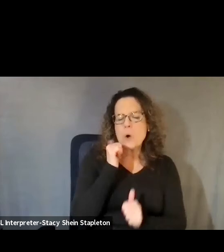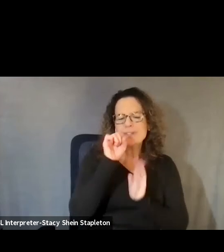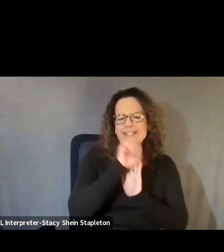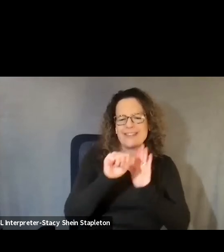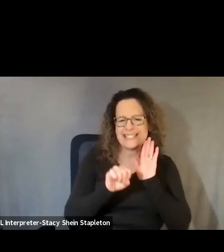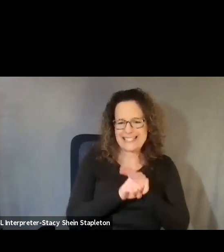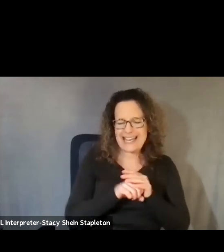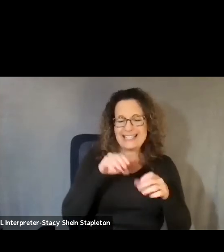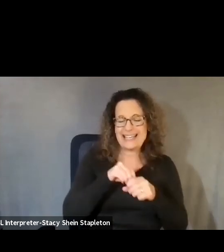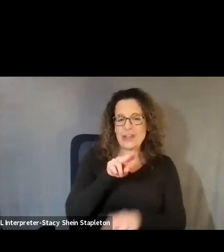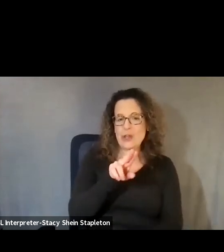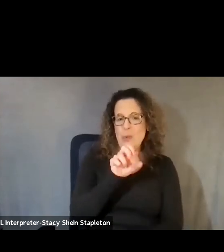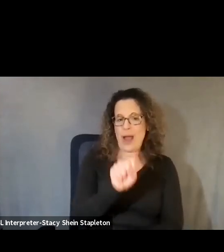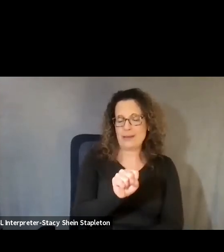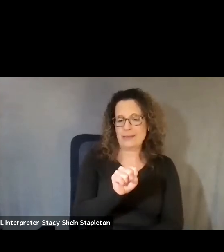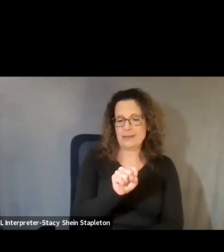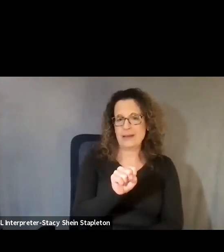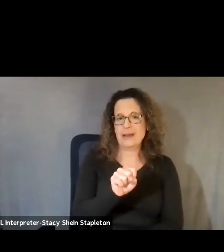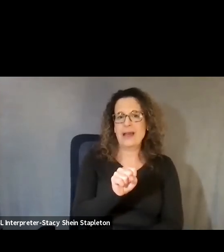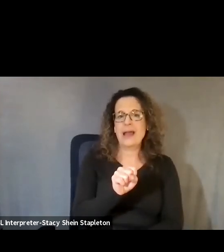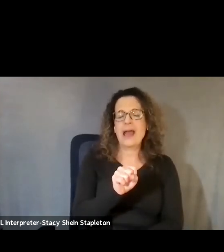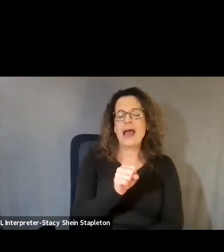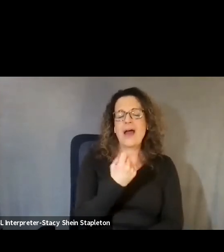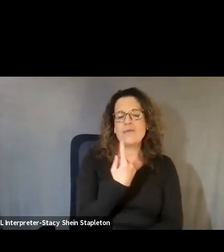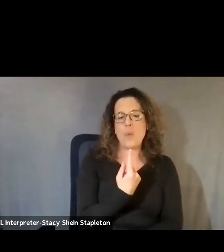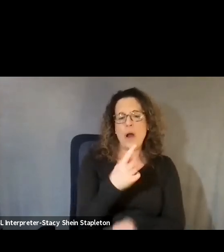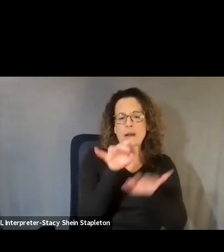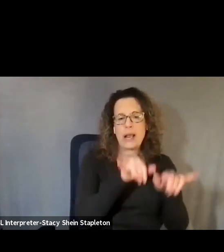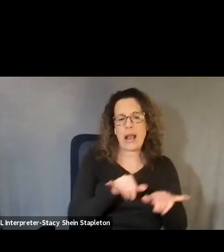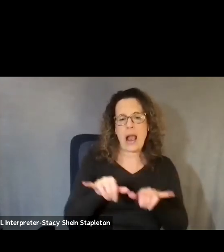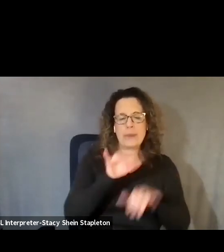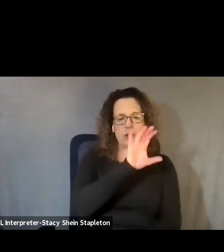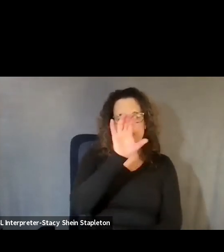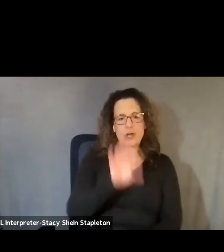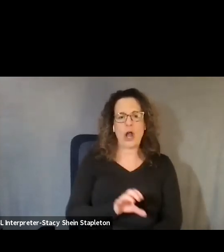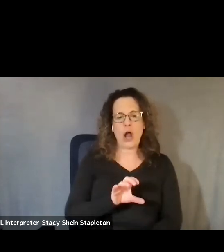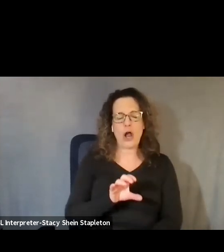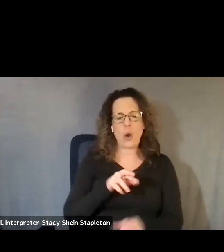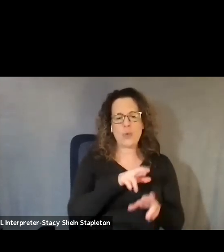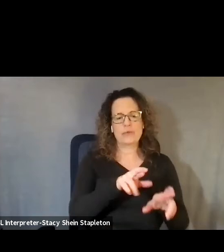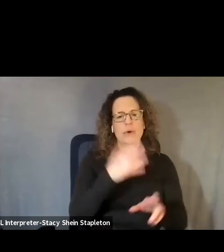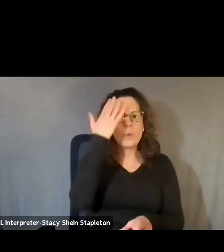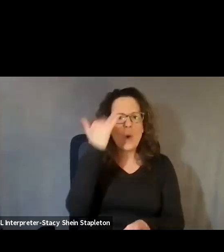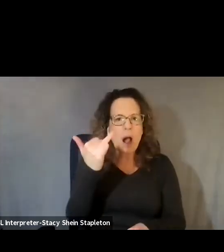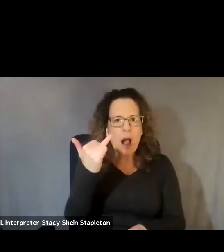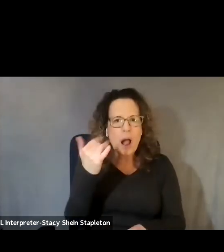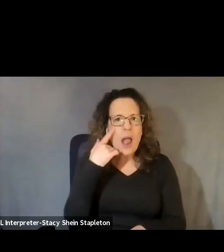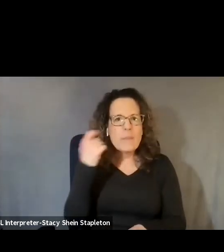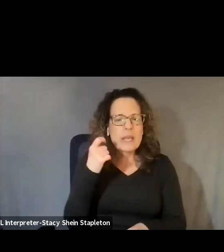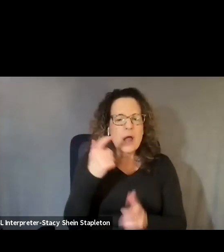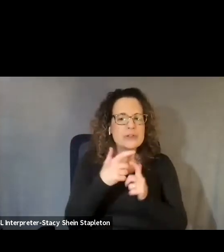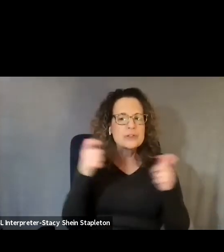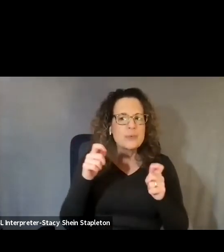states within the United States of America have one thing in common, the Chicago River. Why is that? That's because the